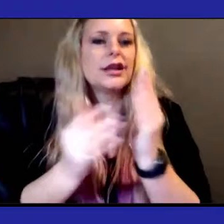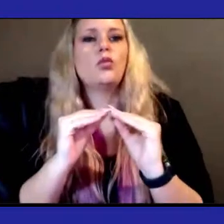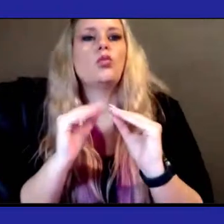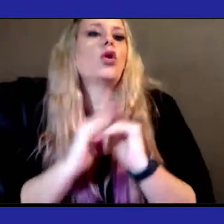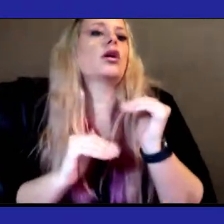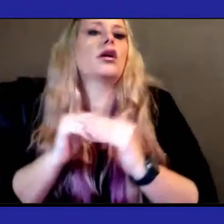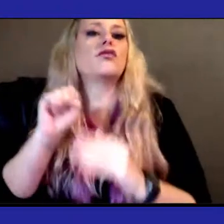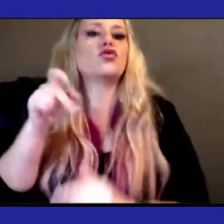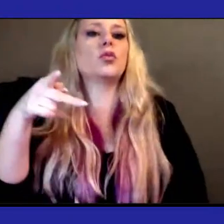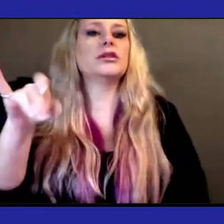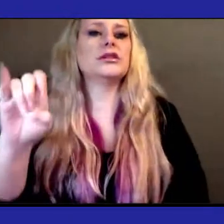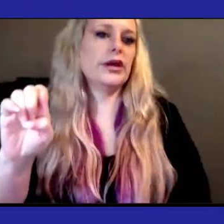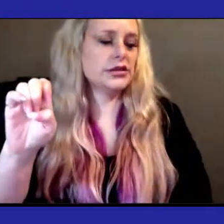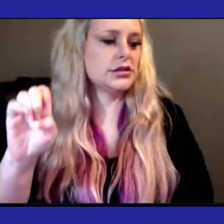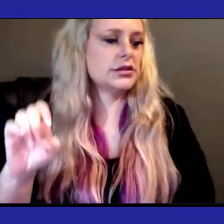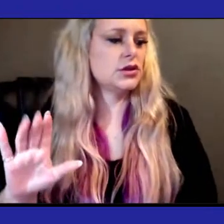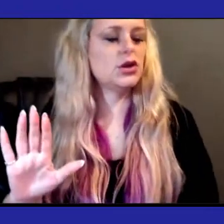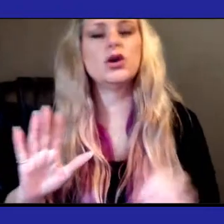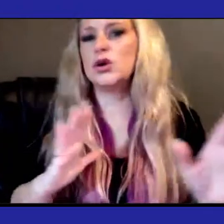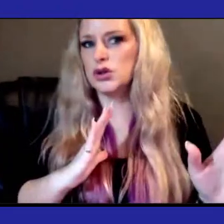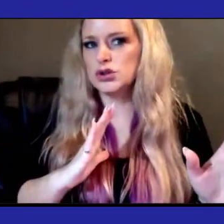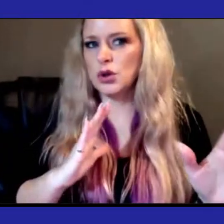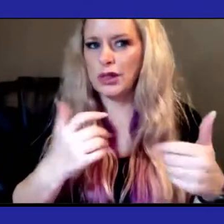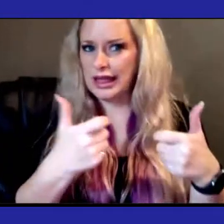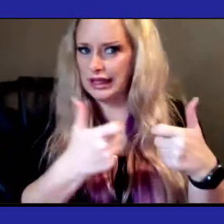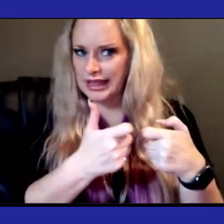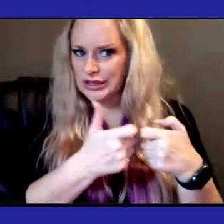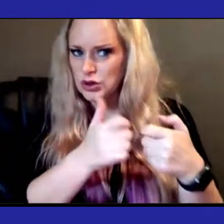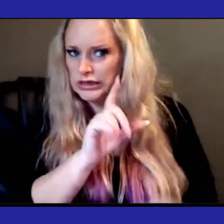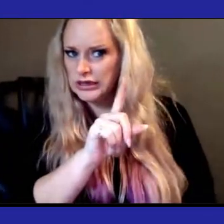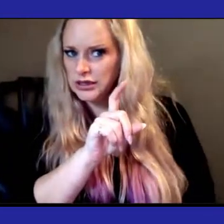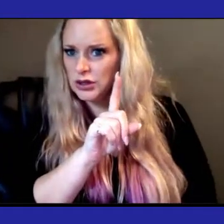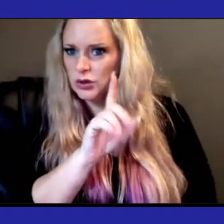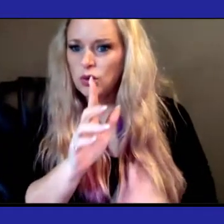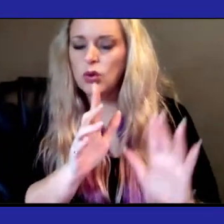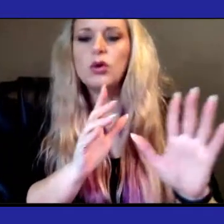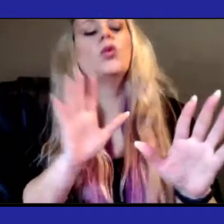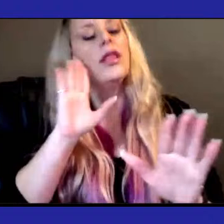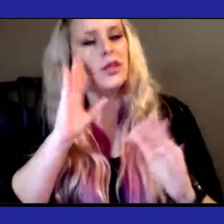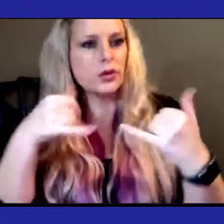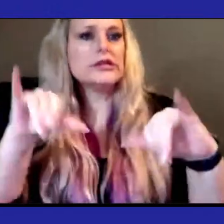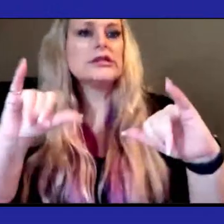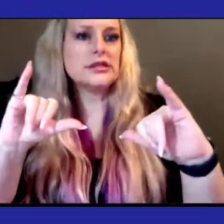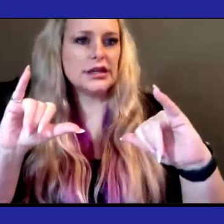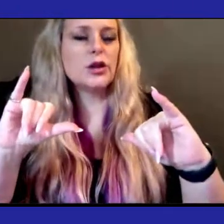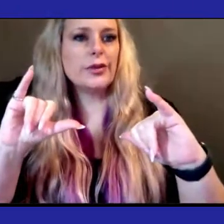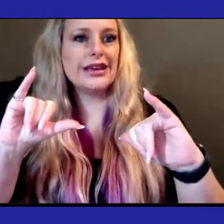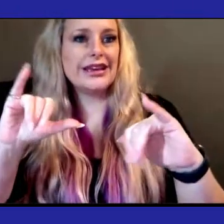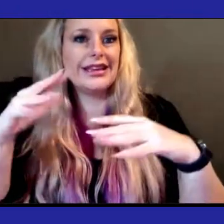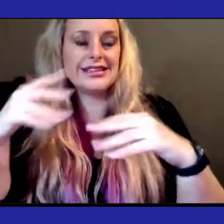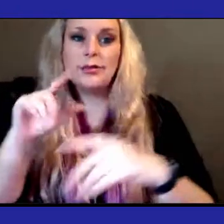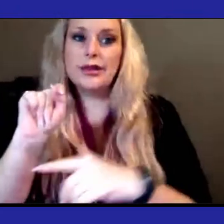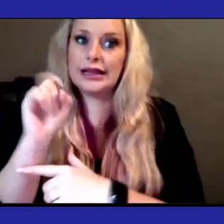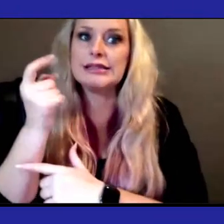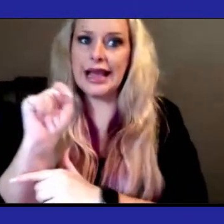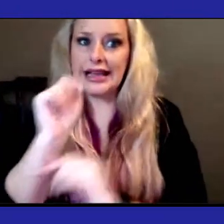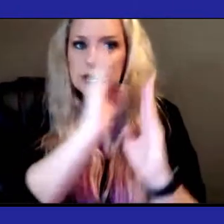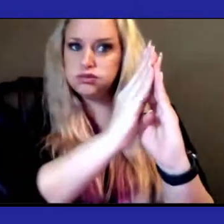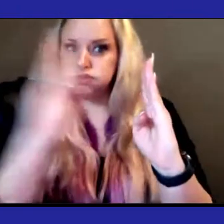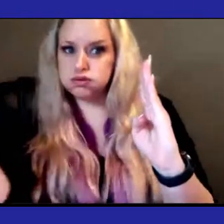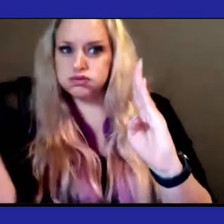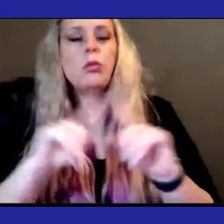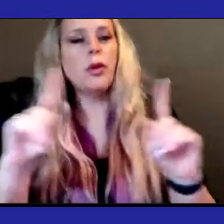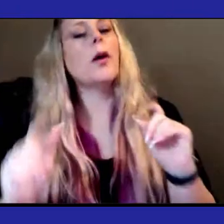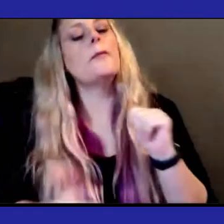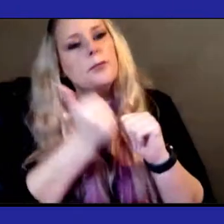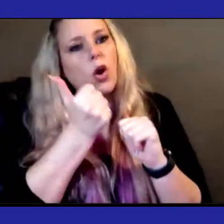for them to operate. Like electronic now, largely? Or Well, there'll still be some hardcore text, but it is mostly electronically fed, yes.